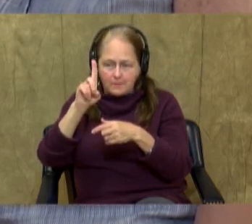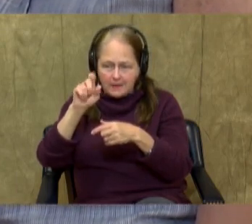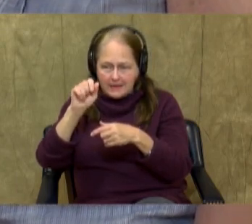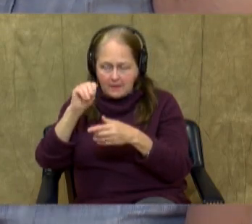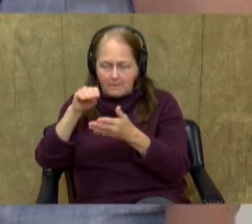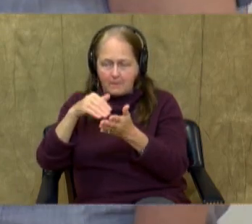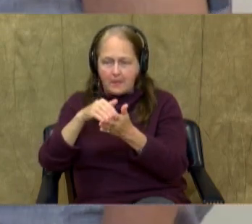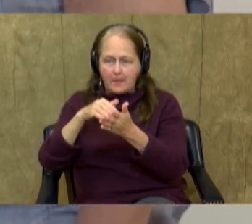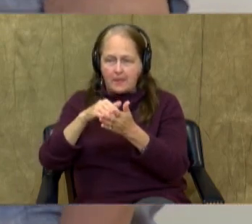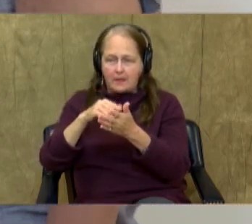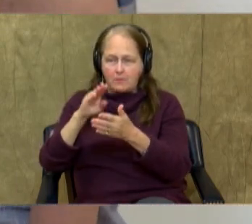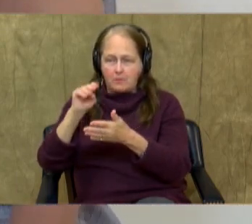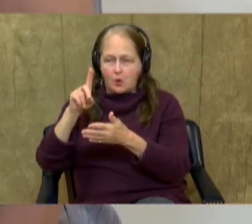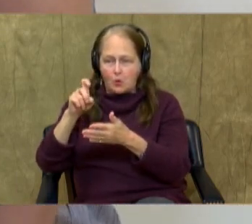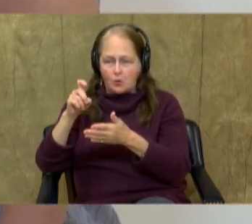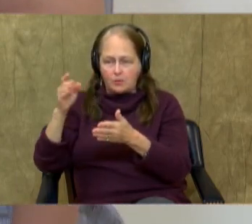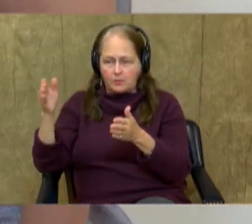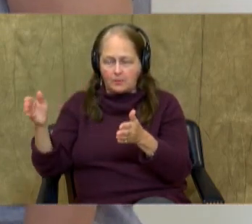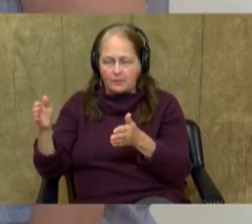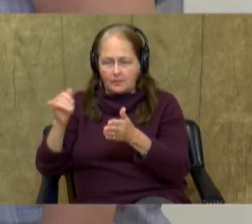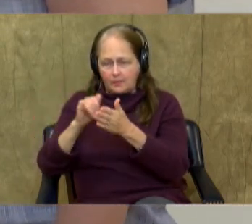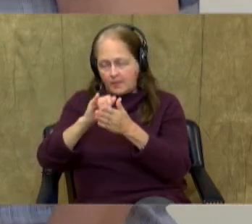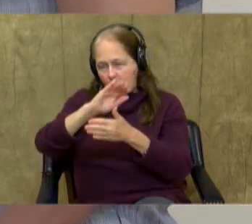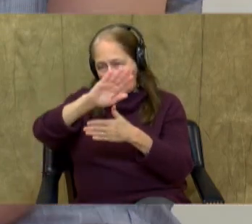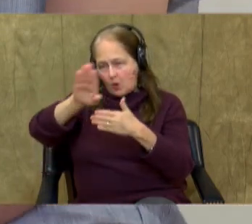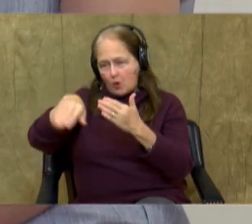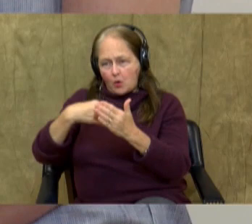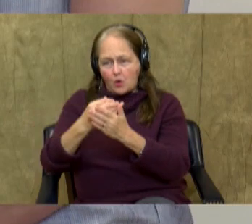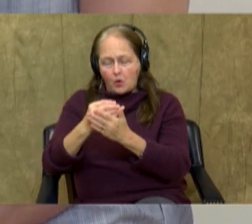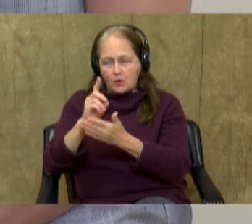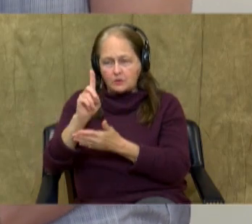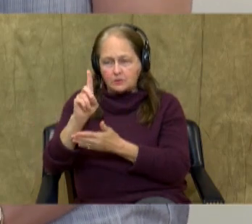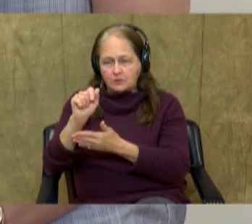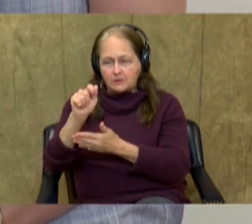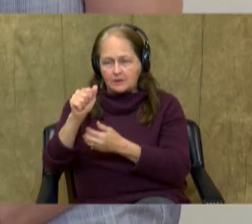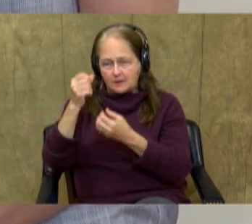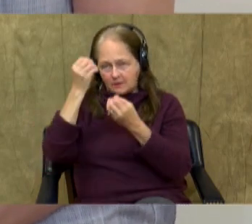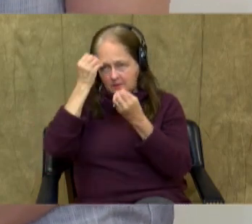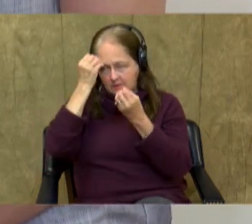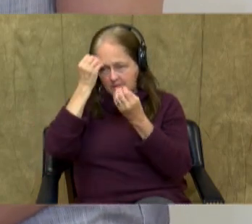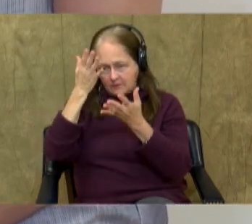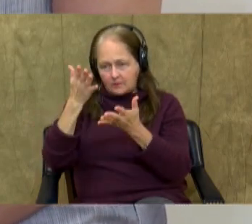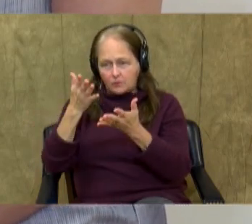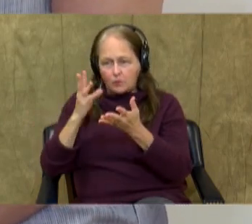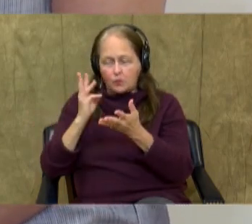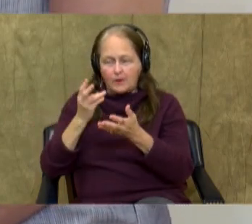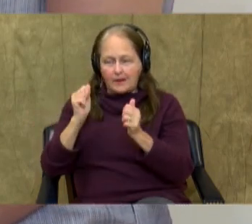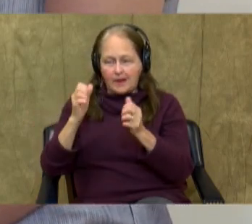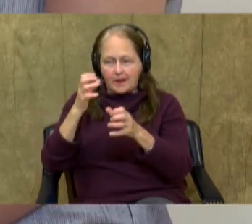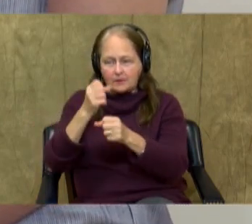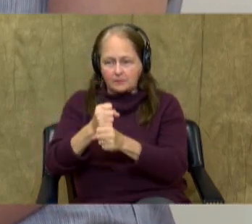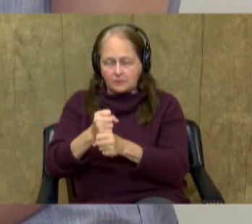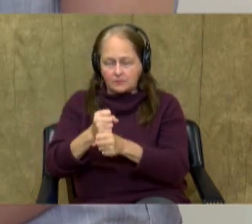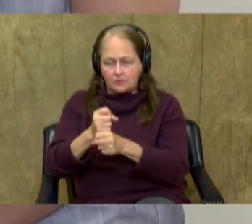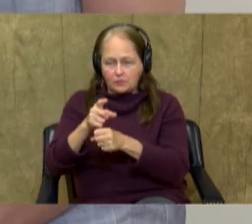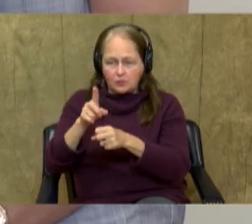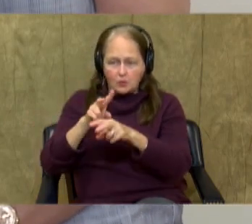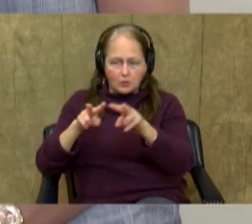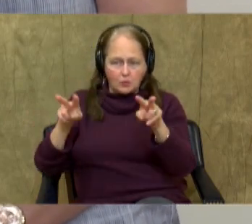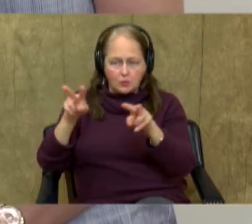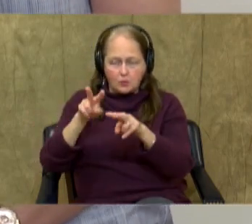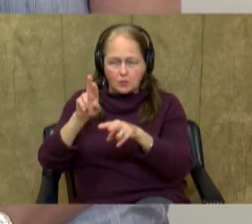data. So all of this data tells us a lot of information that we can get. When you're looking